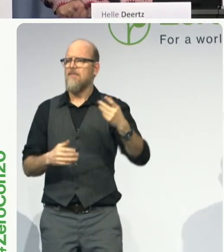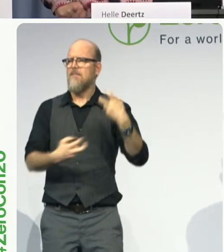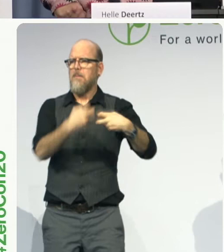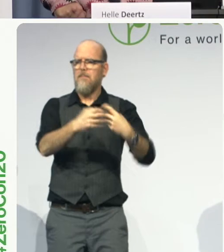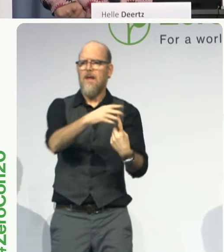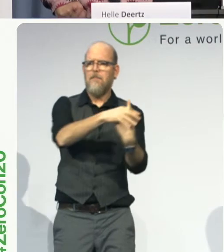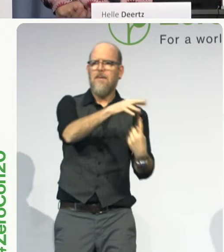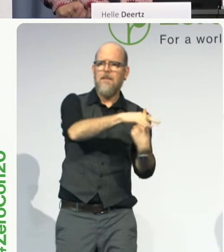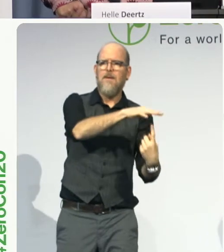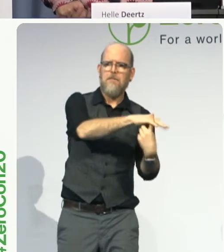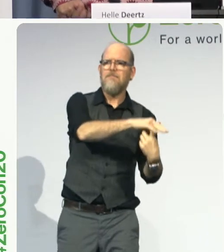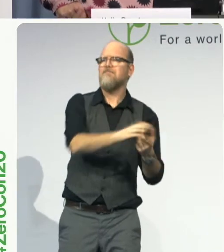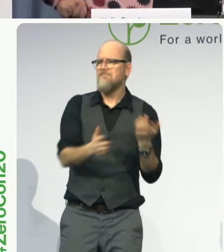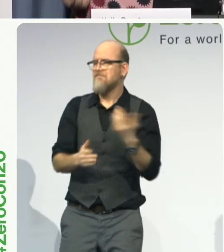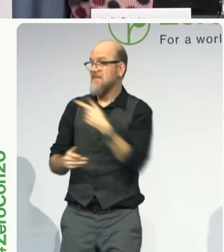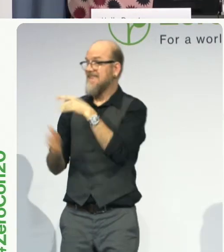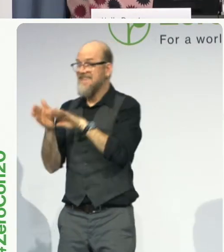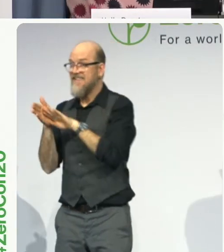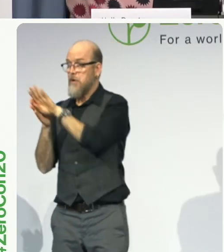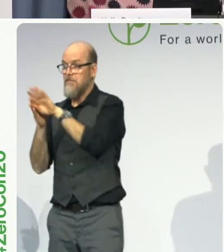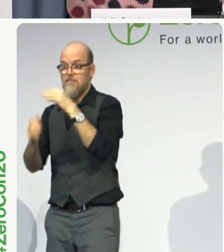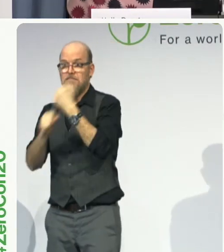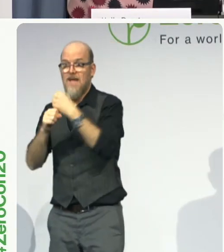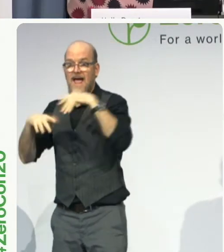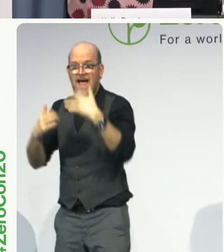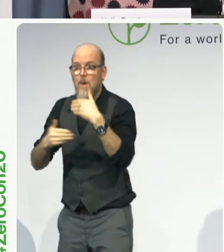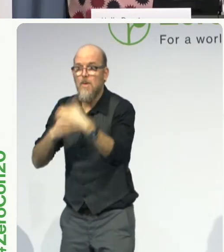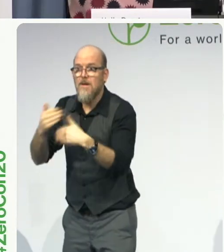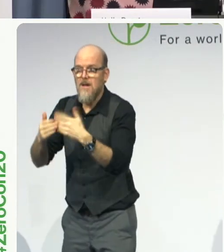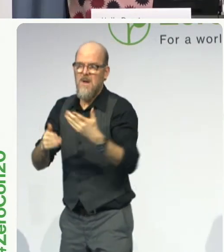ministry. And that's the reason why we, in our project of